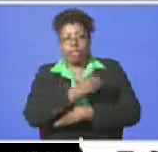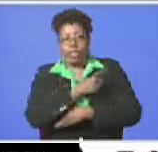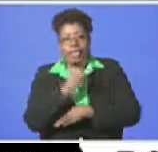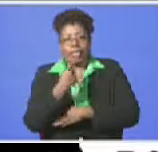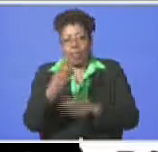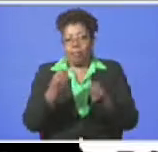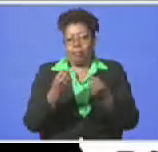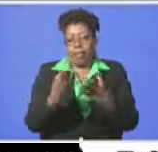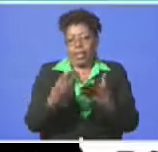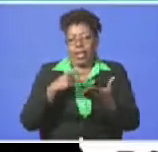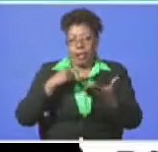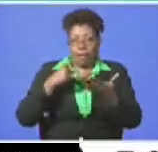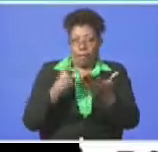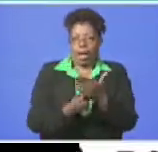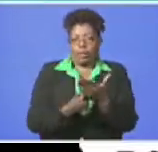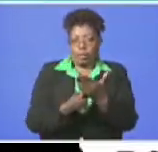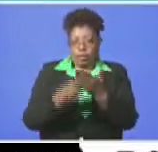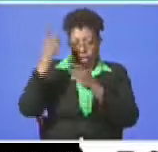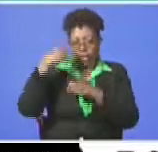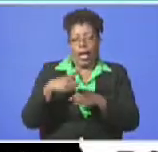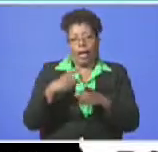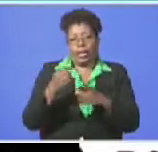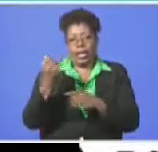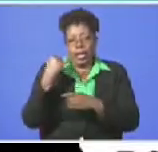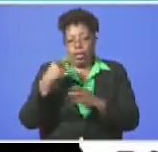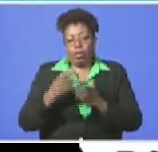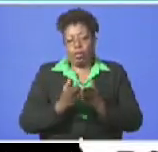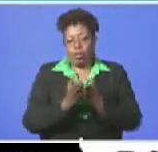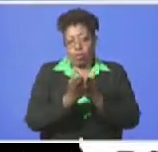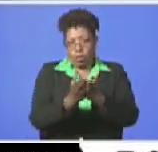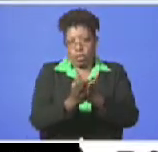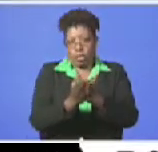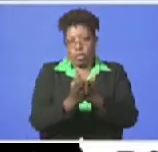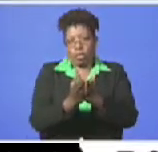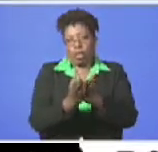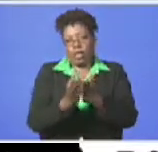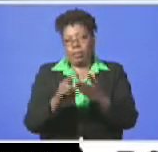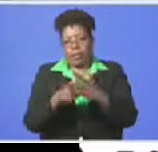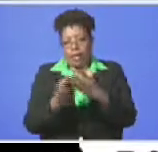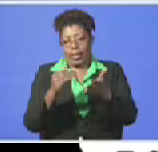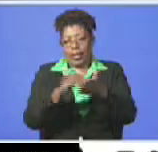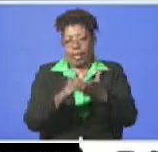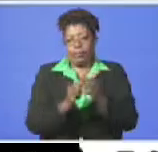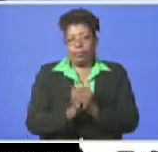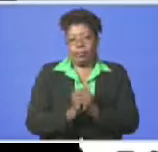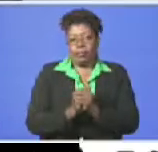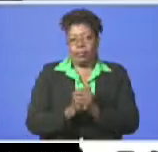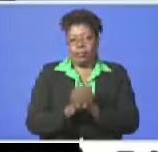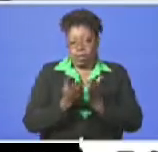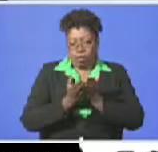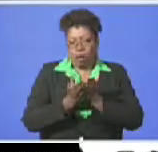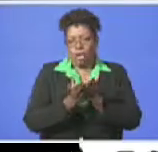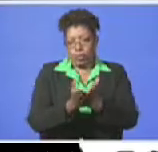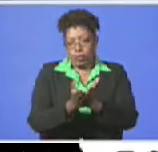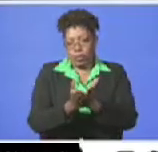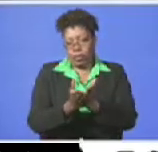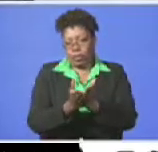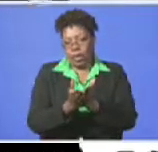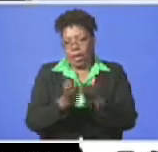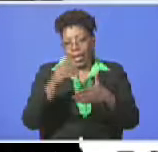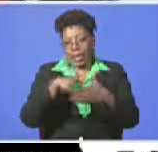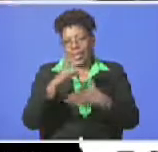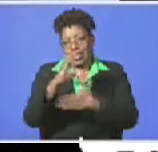a number of factors will determine when the cruise sector gets up and running again. The cruise ships are very much in the grasp of the